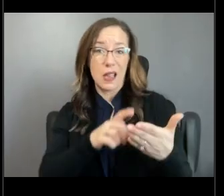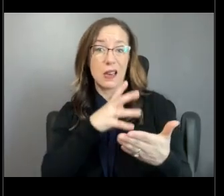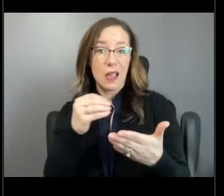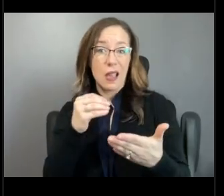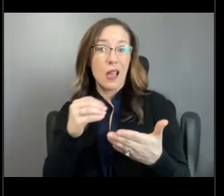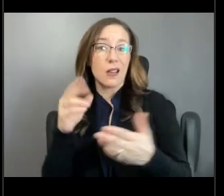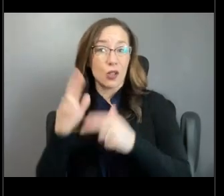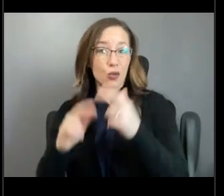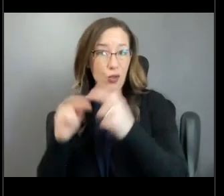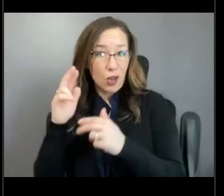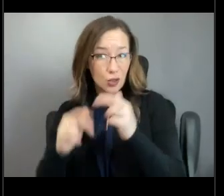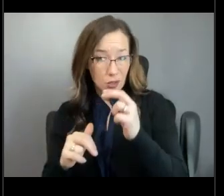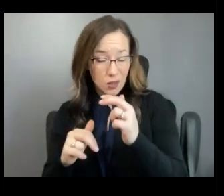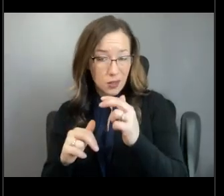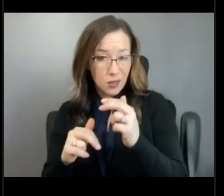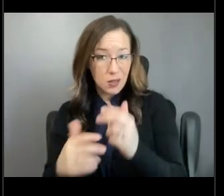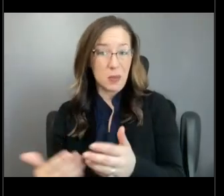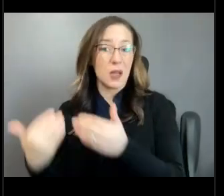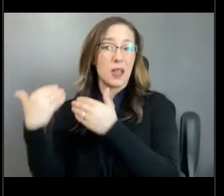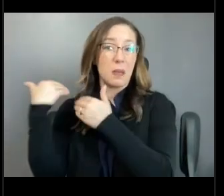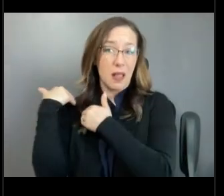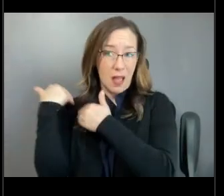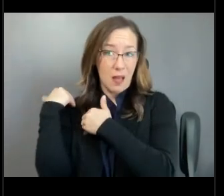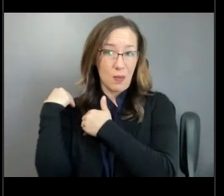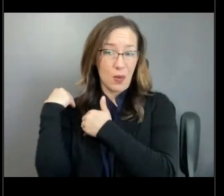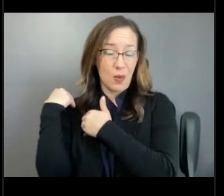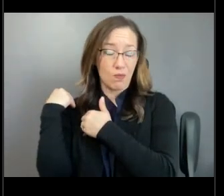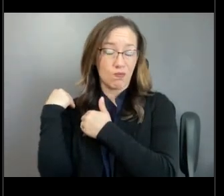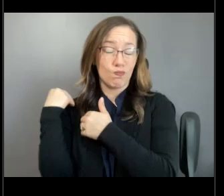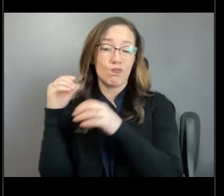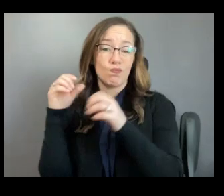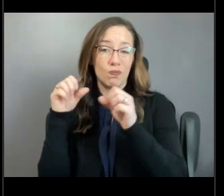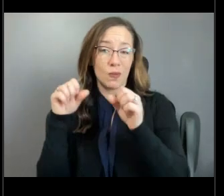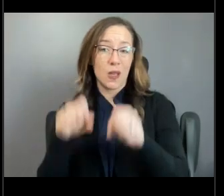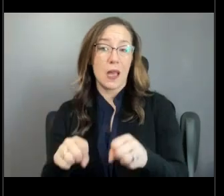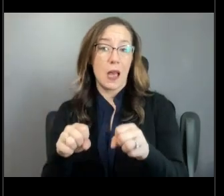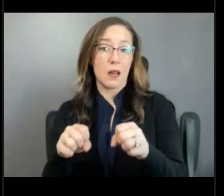the construction phases to be liable for a violation.